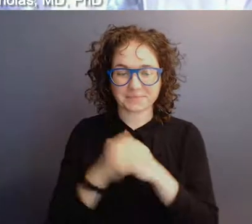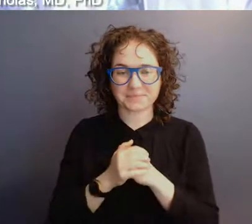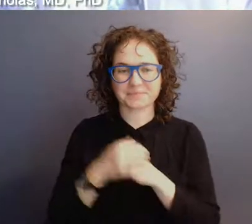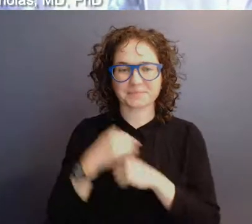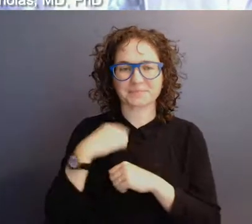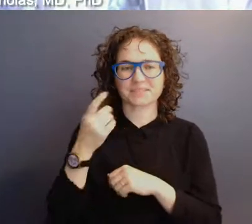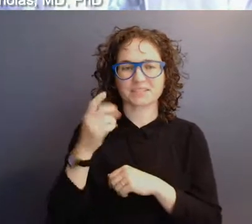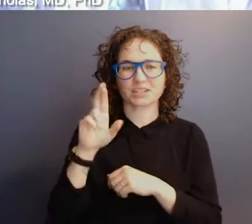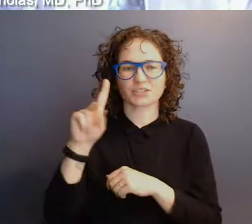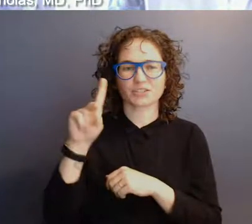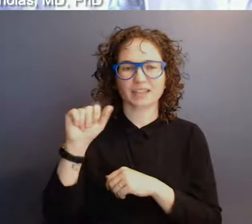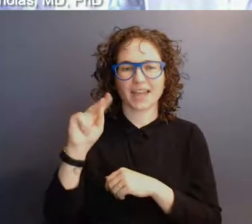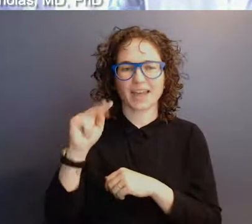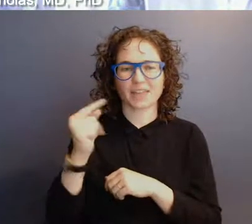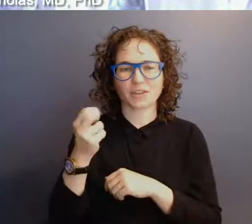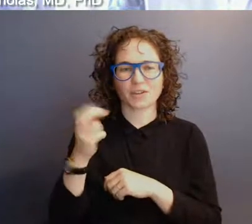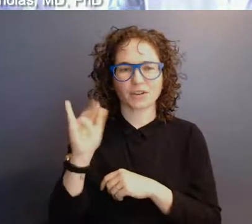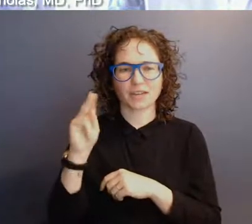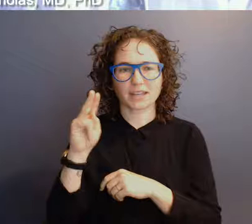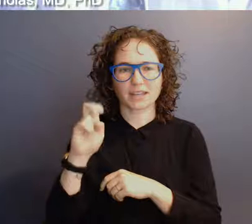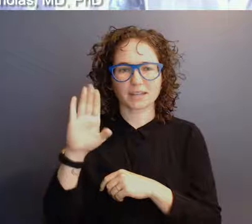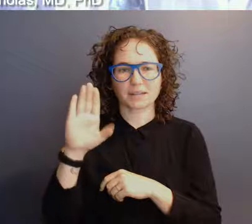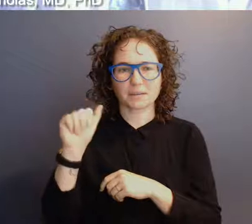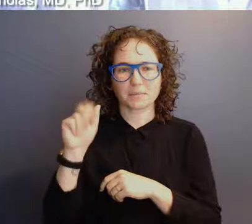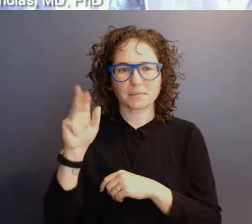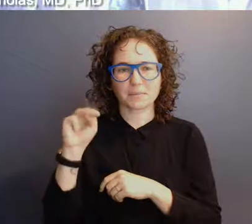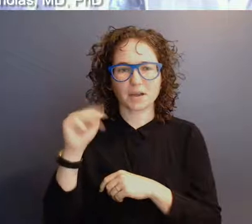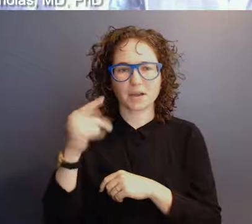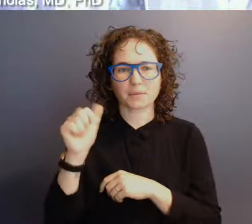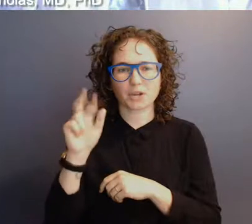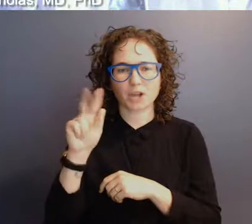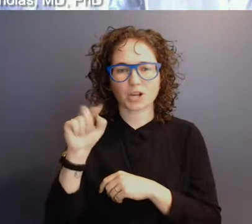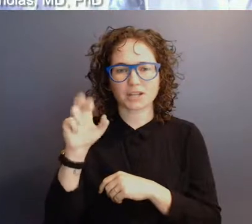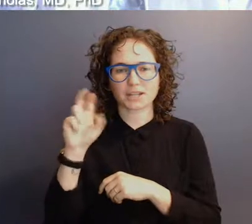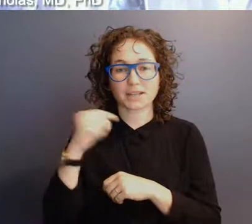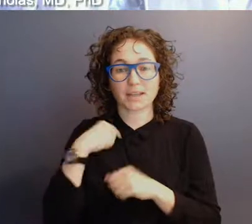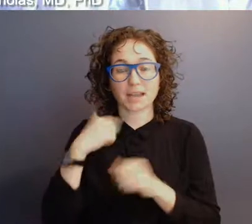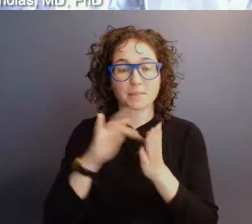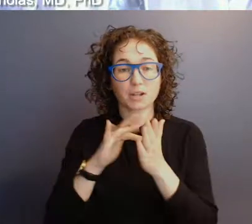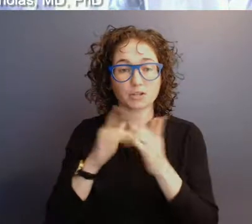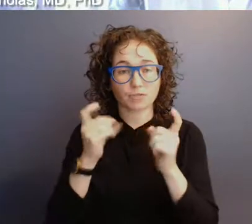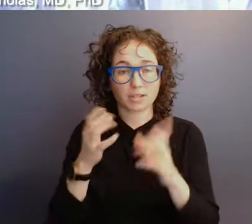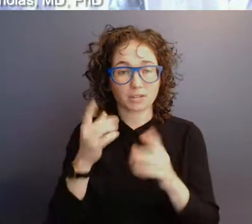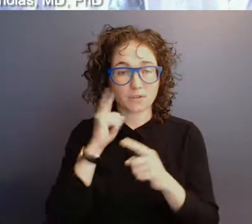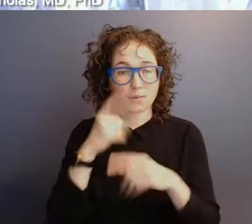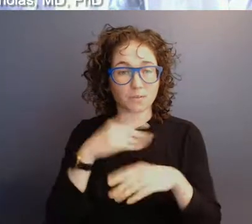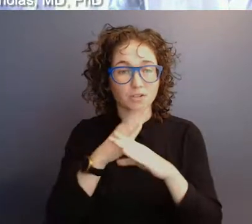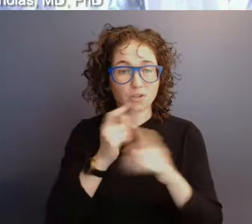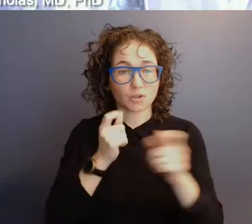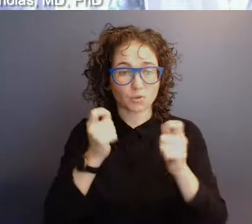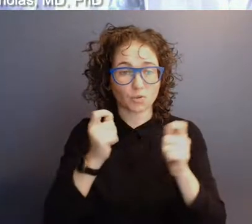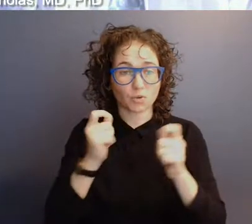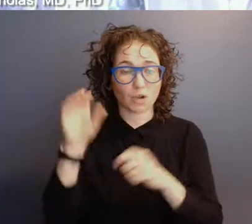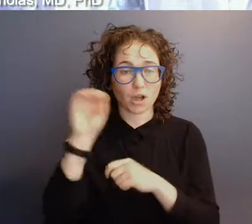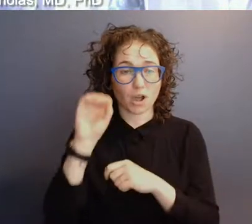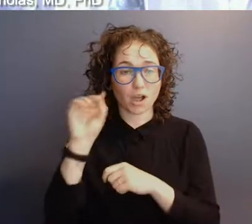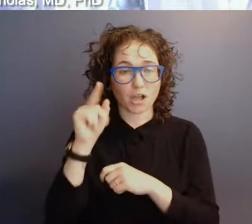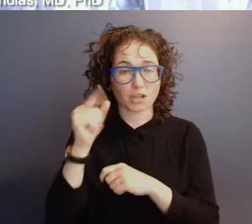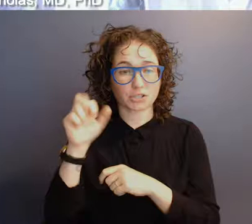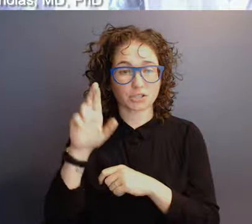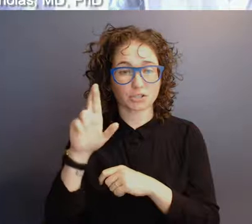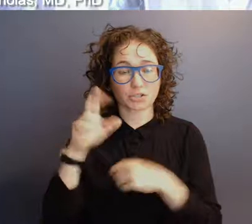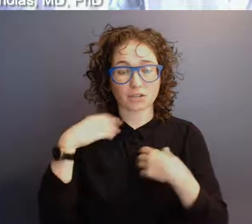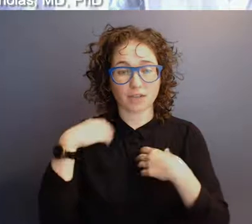Katherine Baumgarten, and I am the Medical Director of Infection Prevention and Control at Ochsner Health. And today, I am thrilled to have with